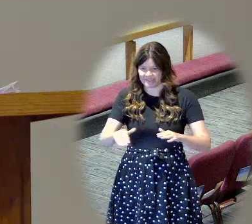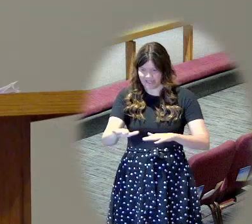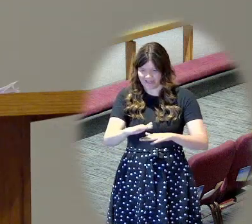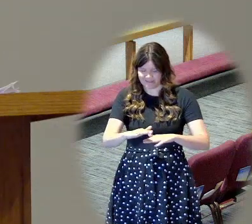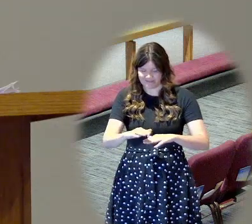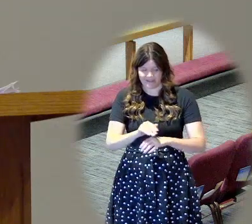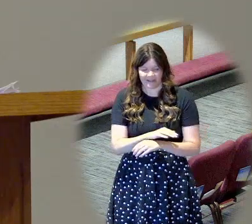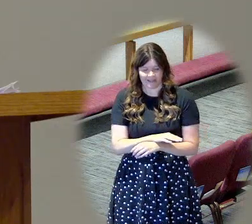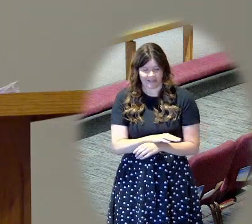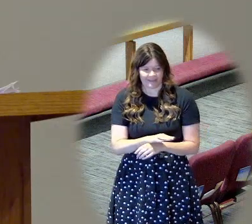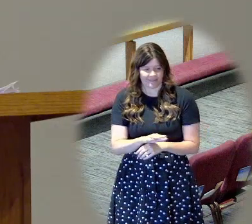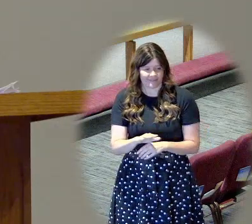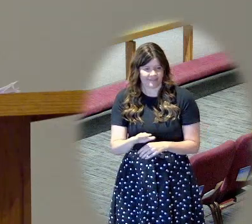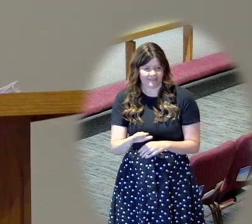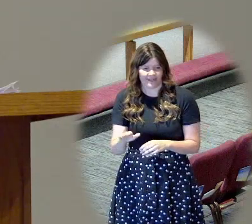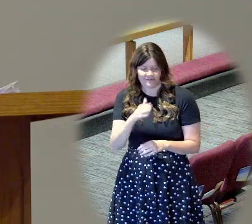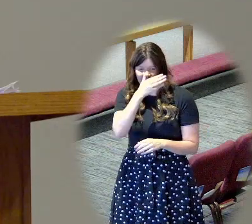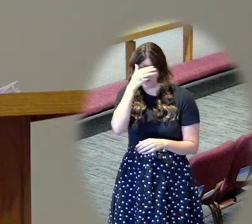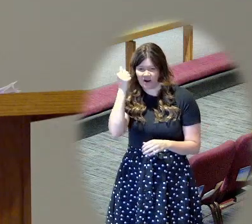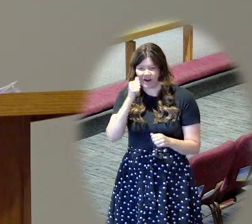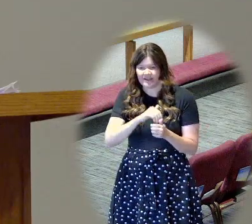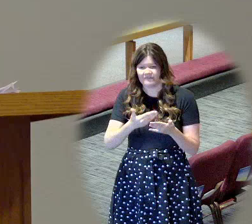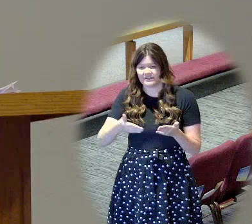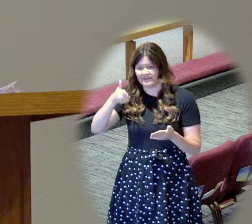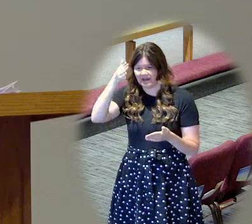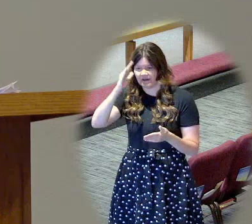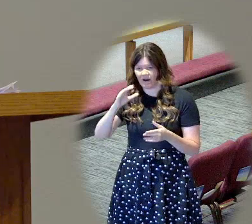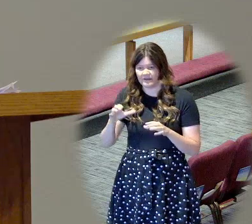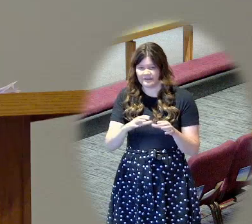Lord nor what he had done for Israel because they